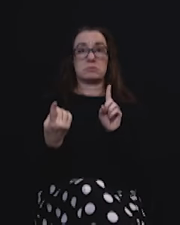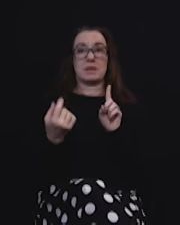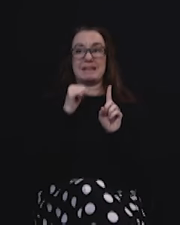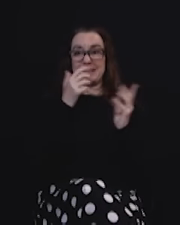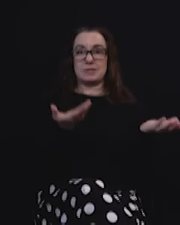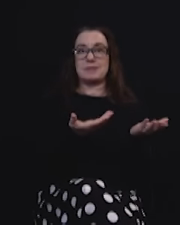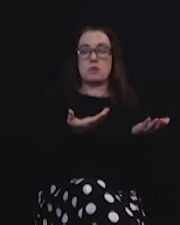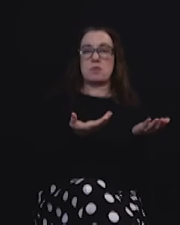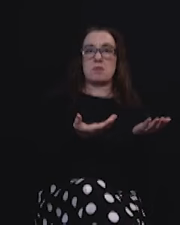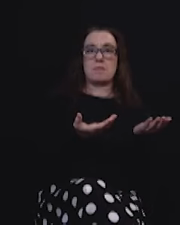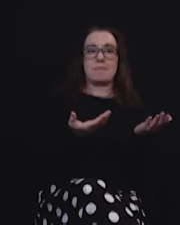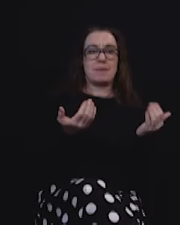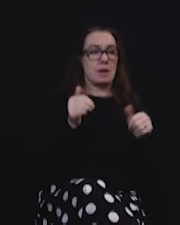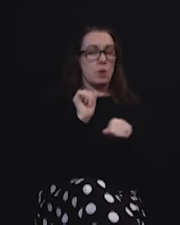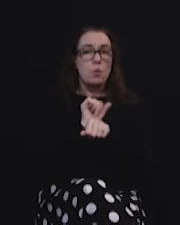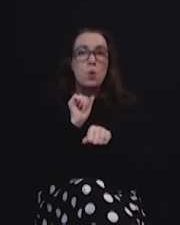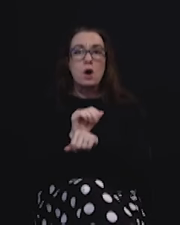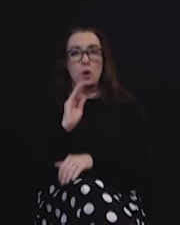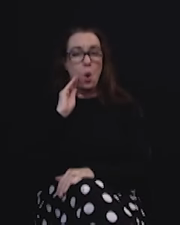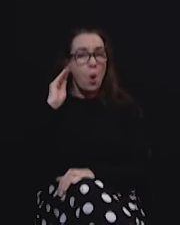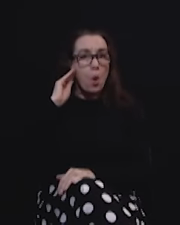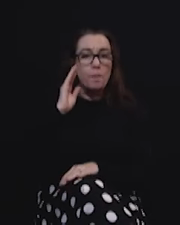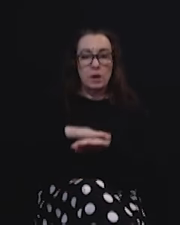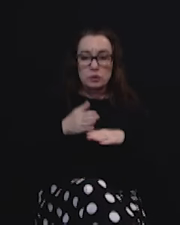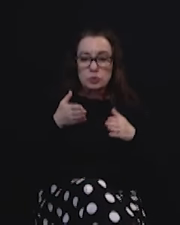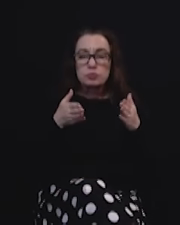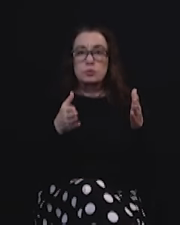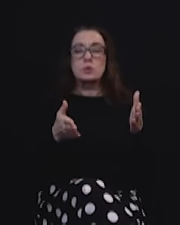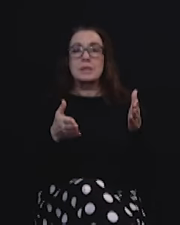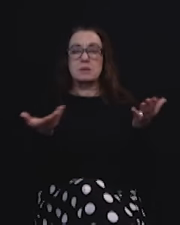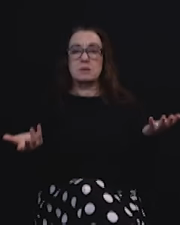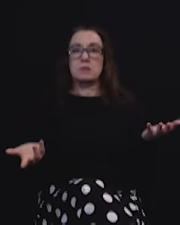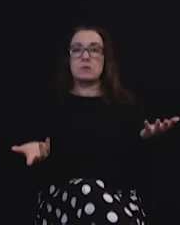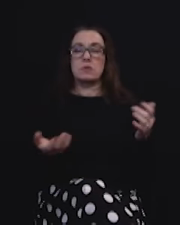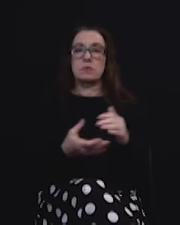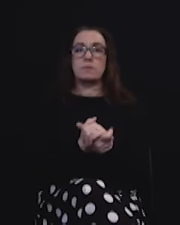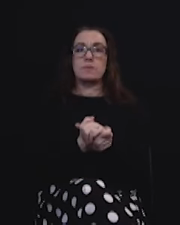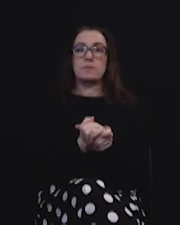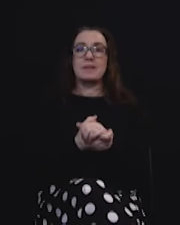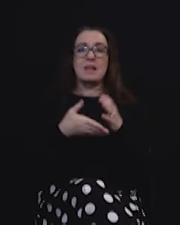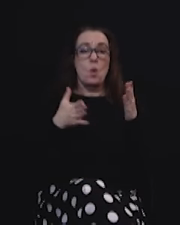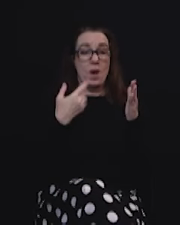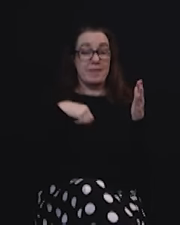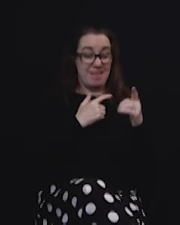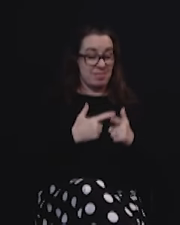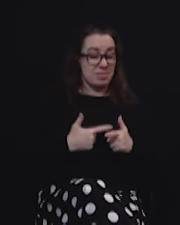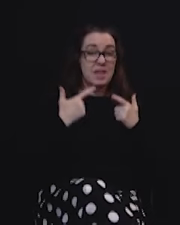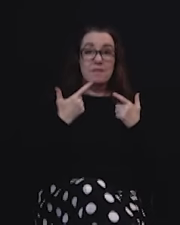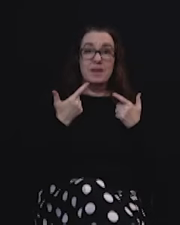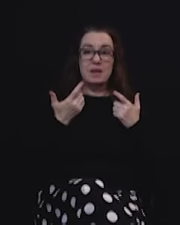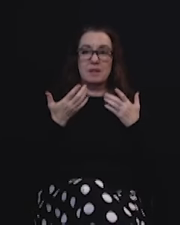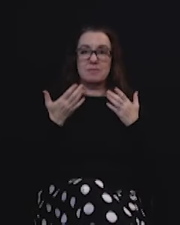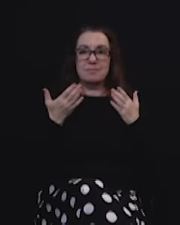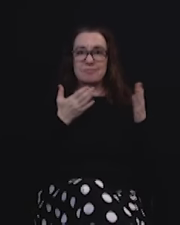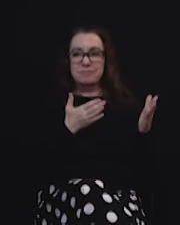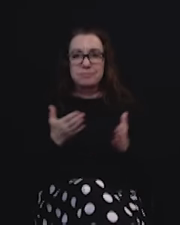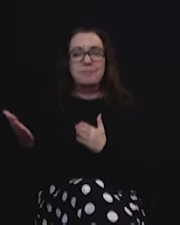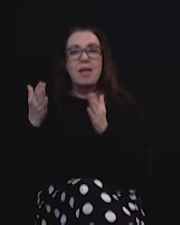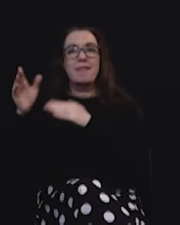here, but at work, at home, on your street. These ways in which living in the way of the kingdom